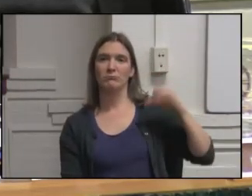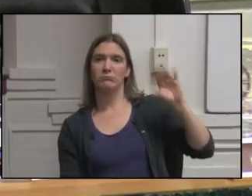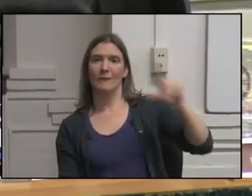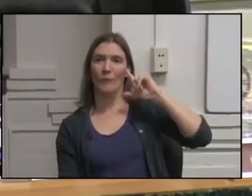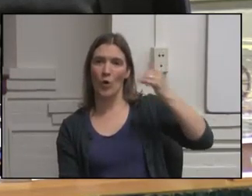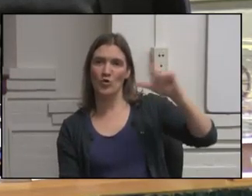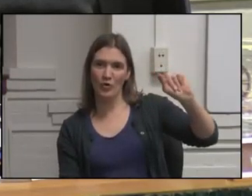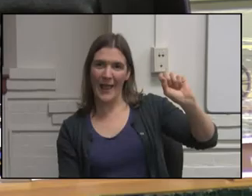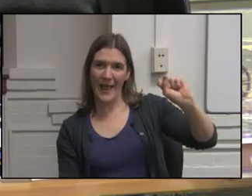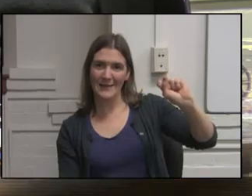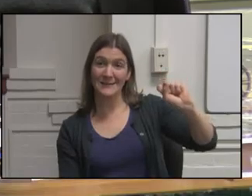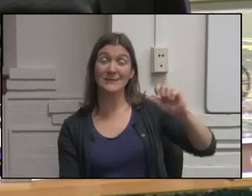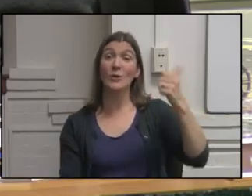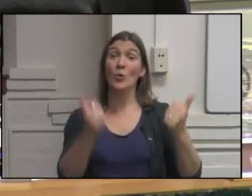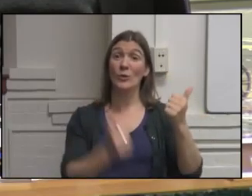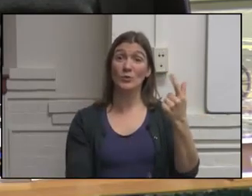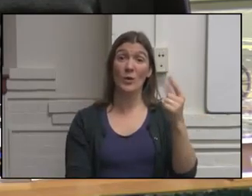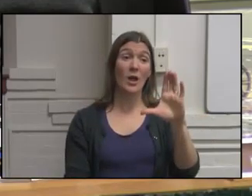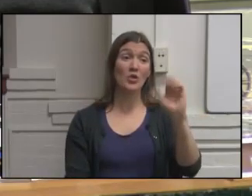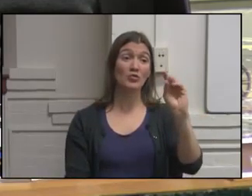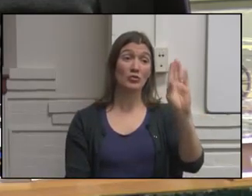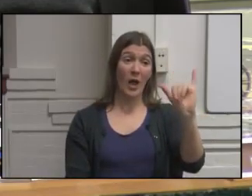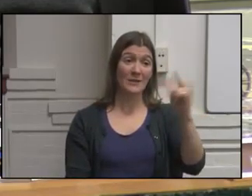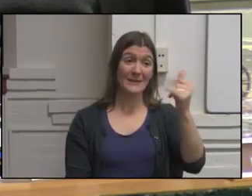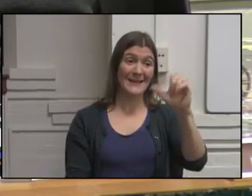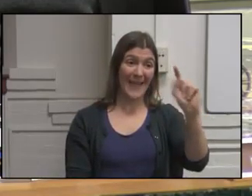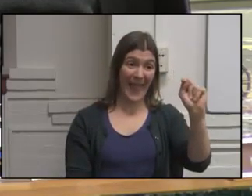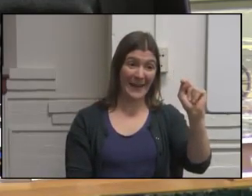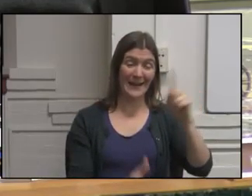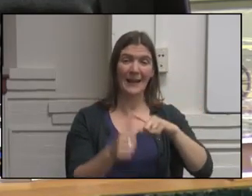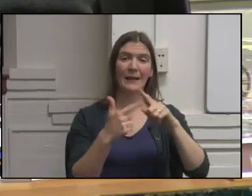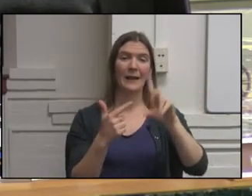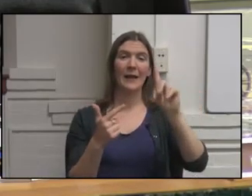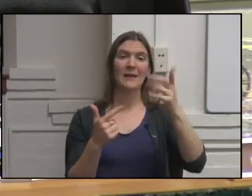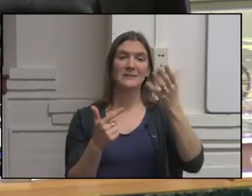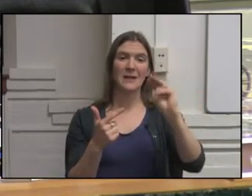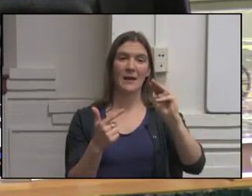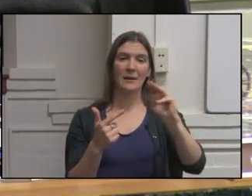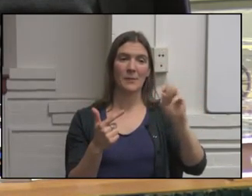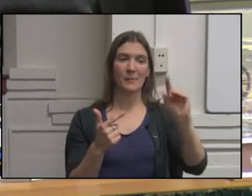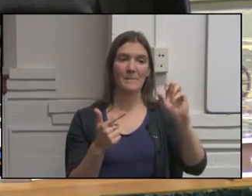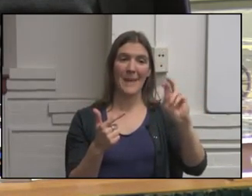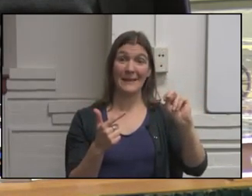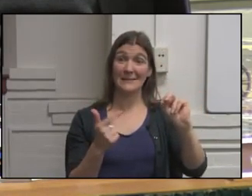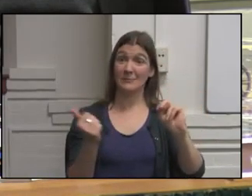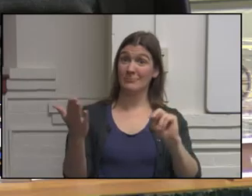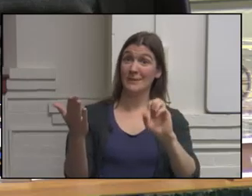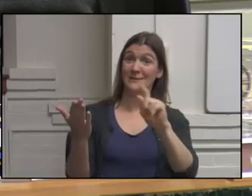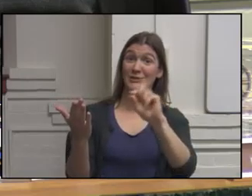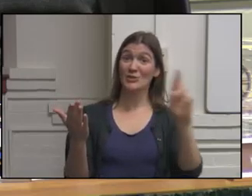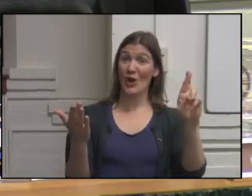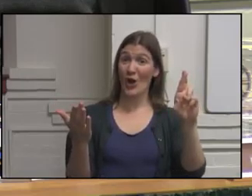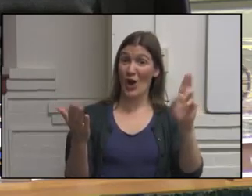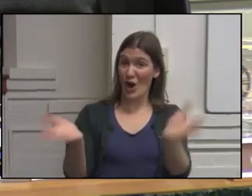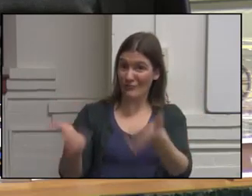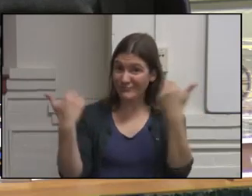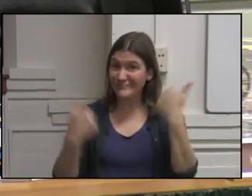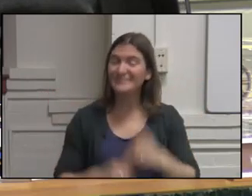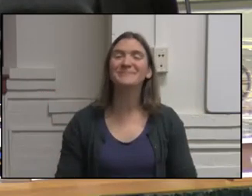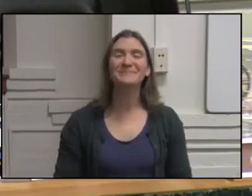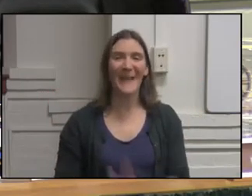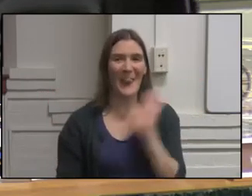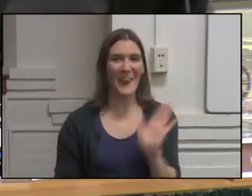grants, and it would be the Crosby Gannett Fund and Dunham Mason Fund. And we have Star Latronica. joining us.